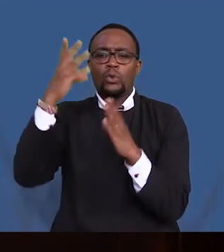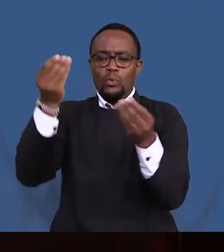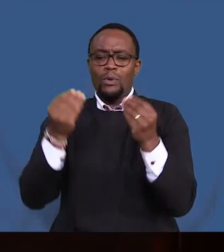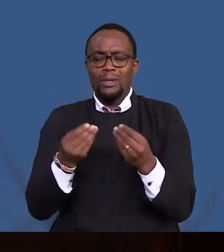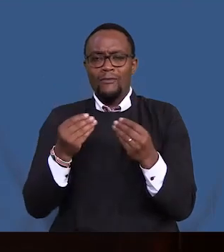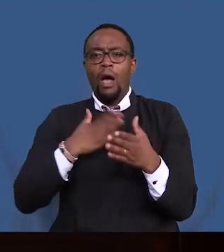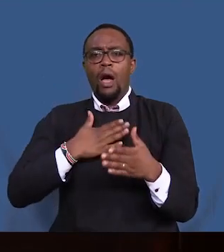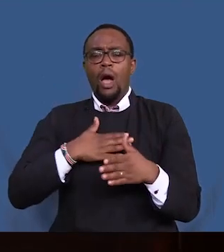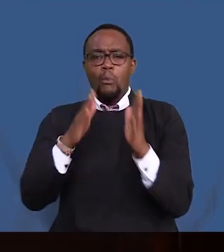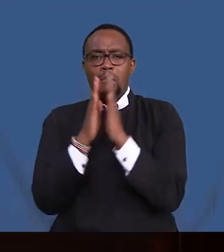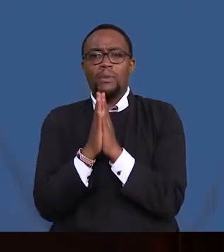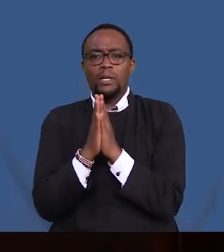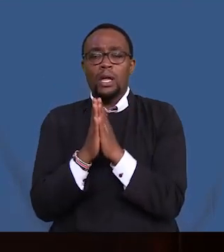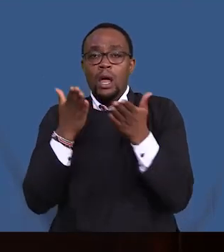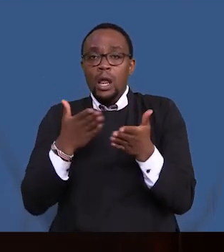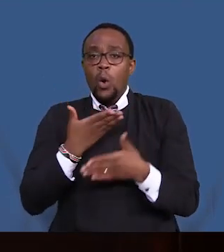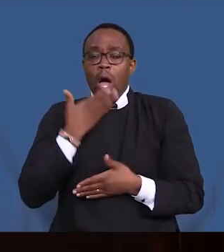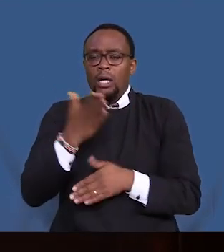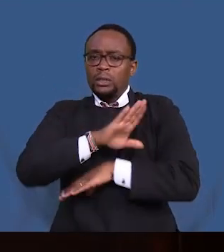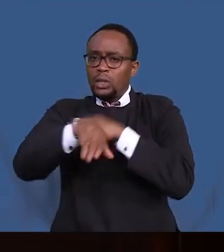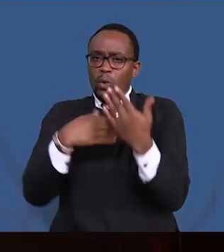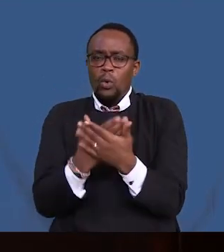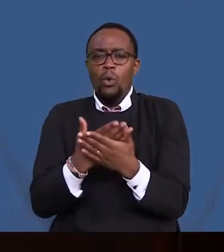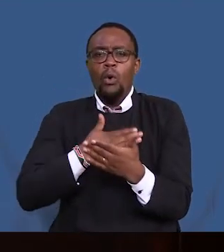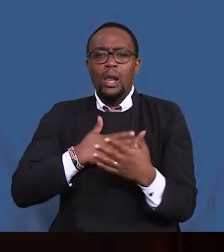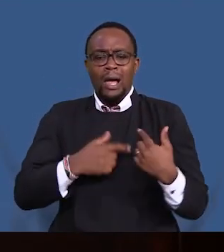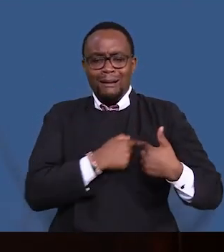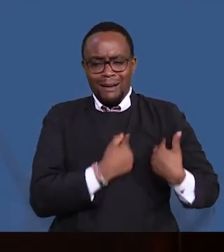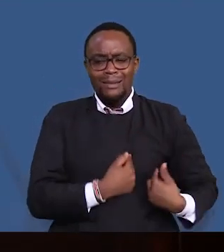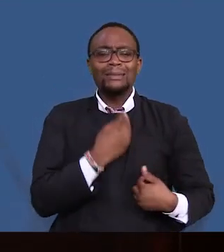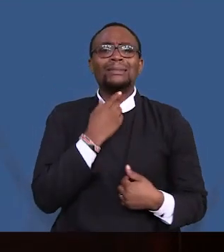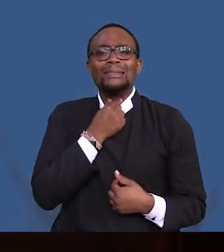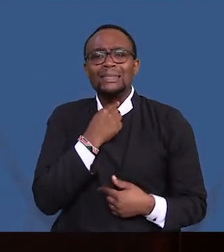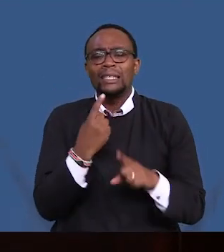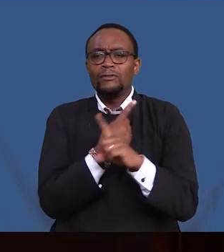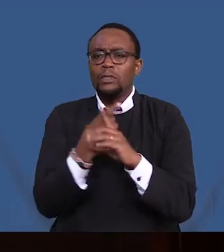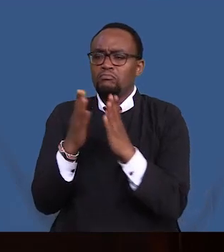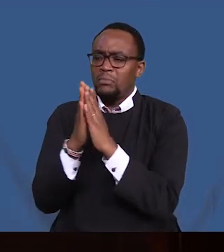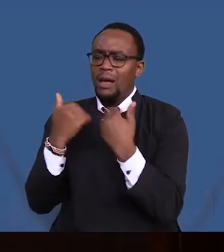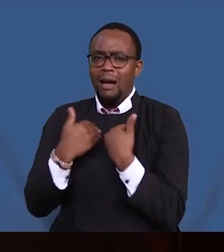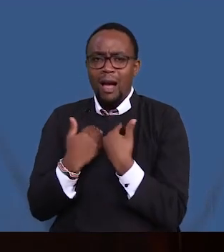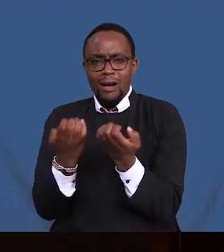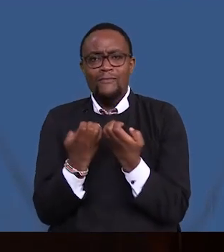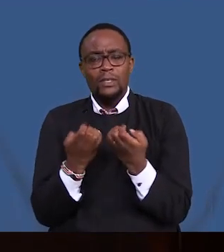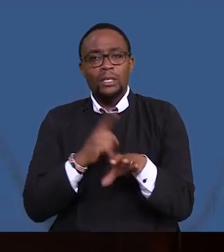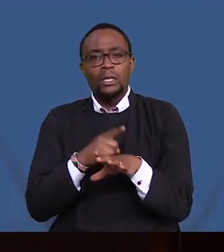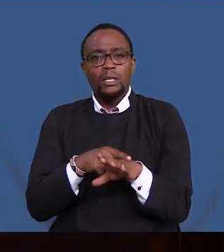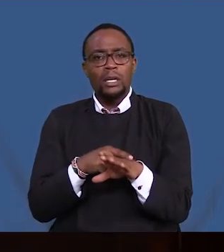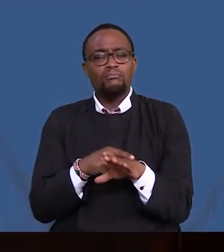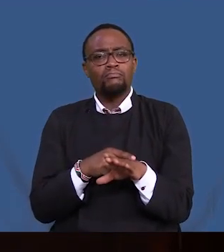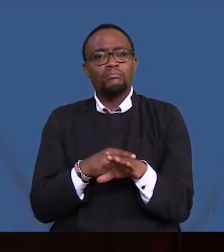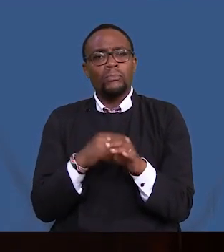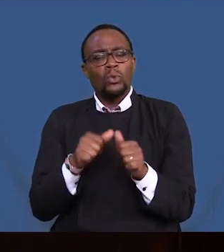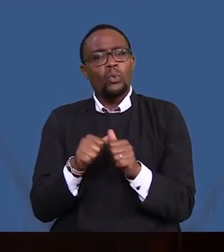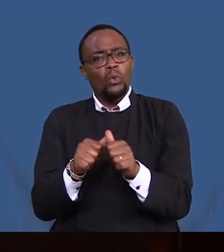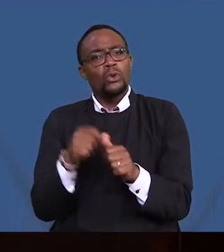grant their requests. Fulfill now, O Lord, the desires and petitions of thy servants, as we be most